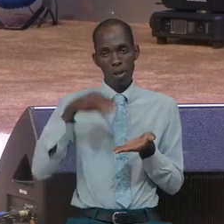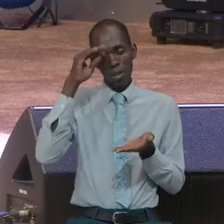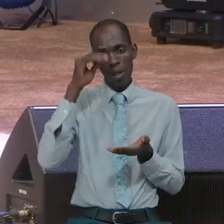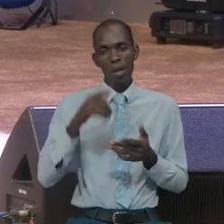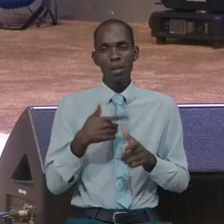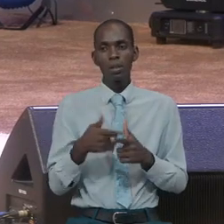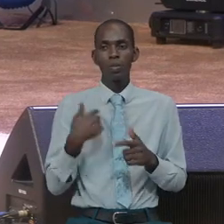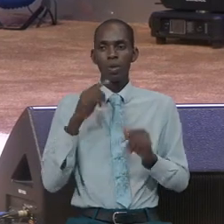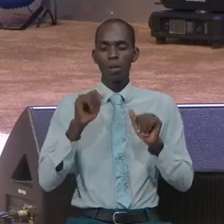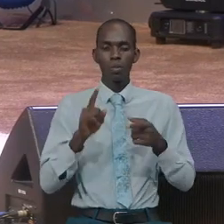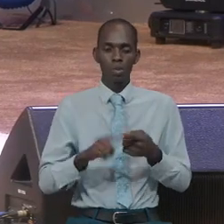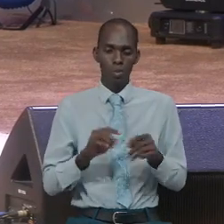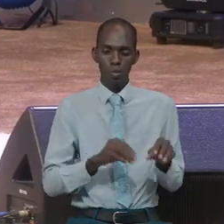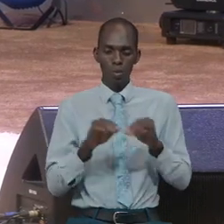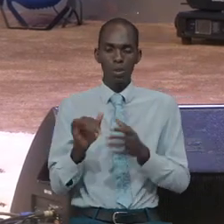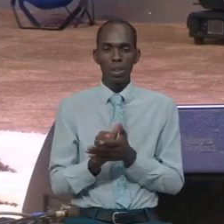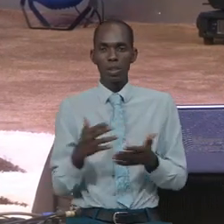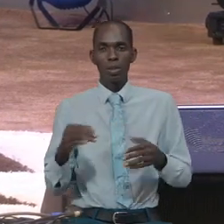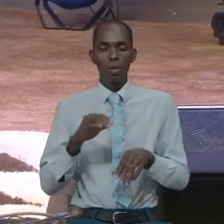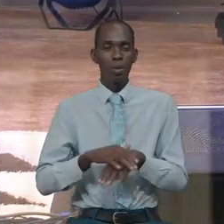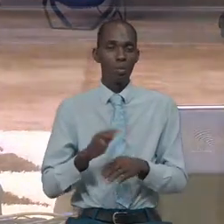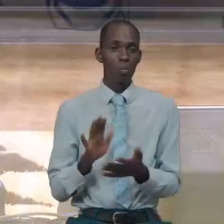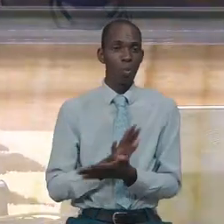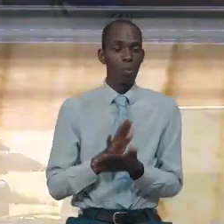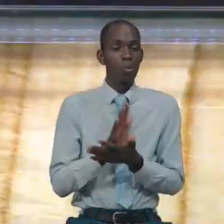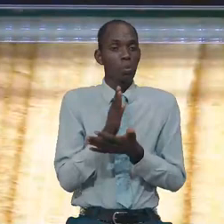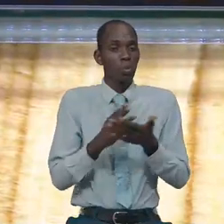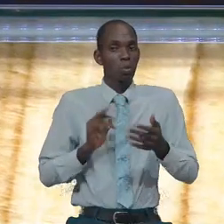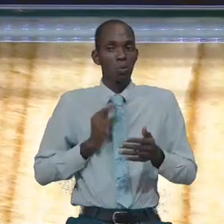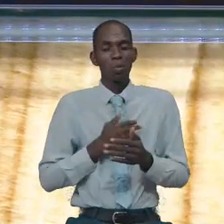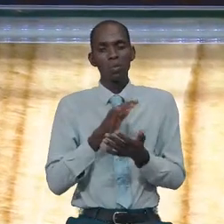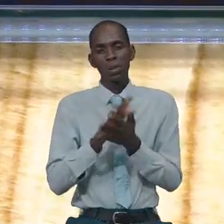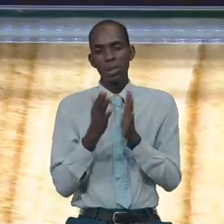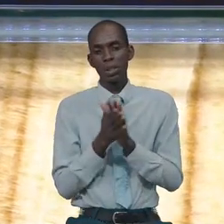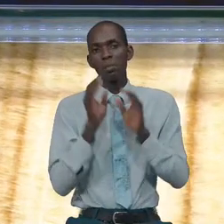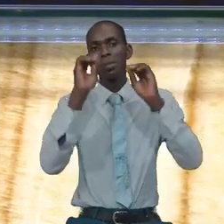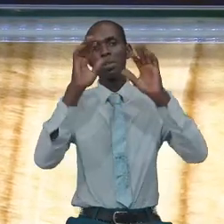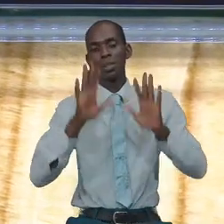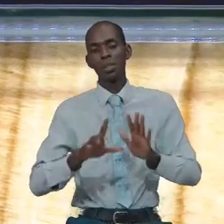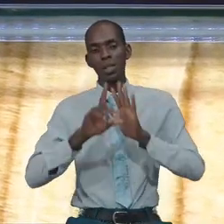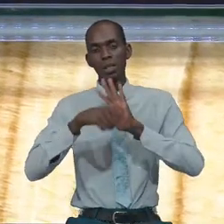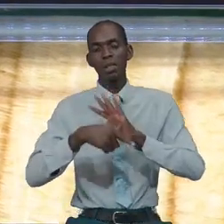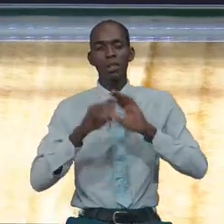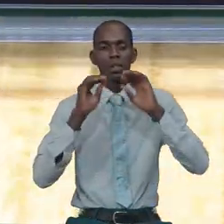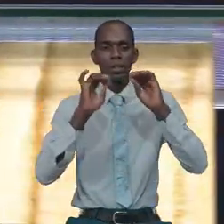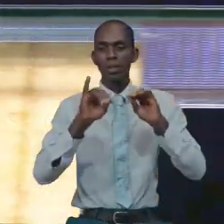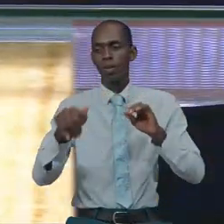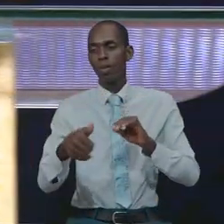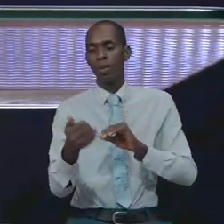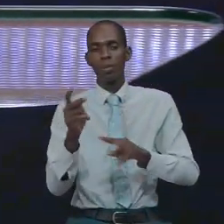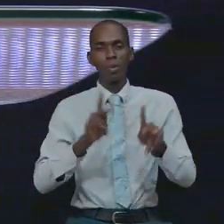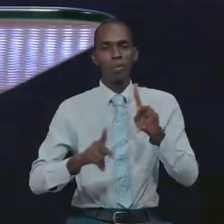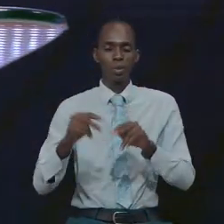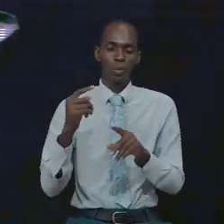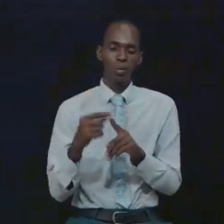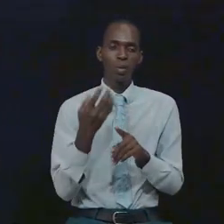able to put that thing on paper. Eventually, some of us even became teachers, teaching other people the Word